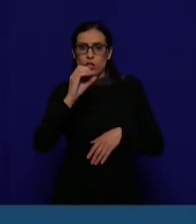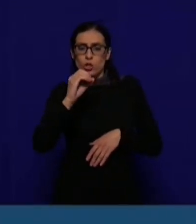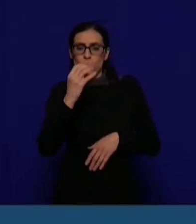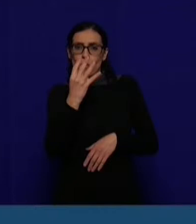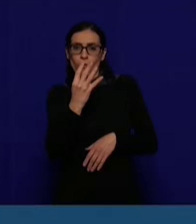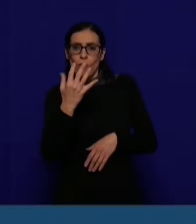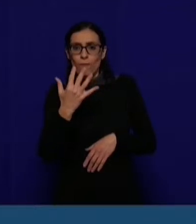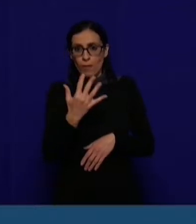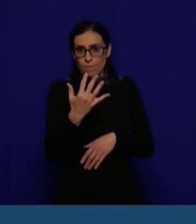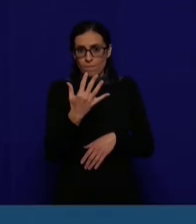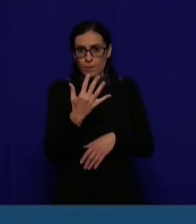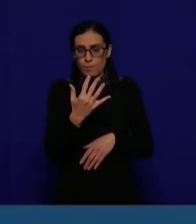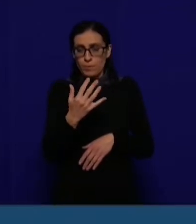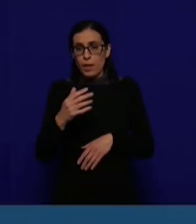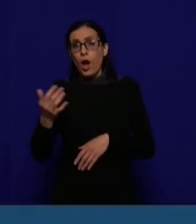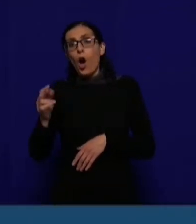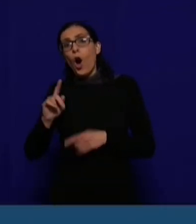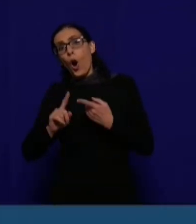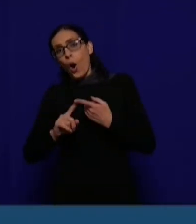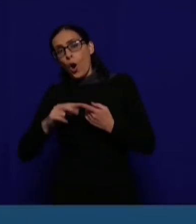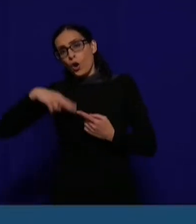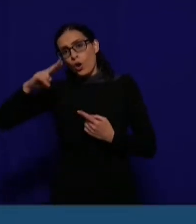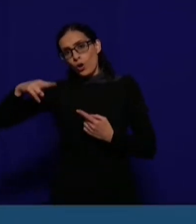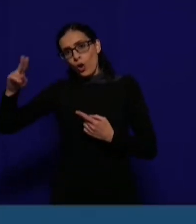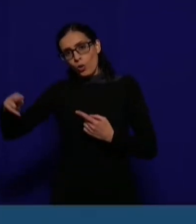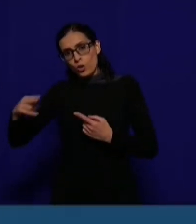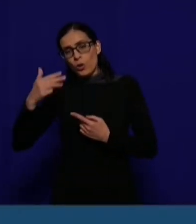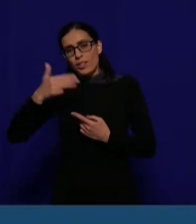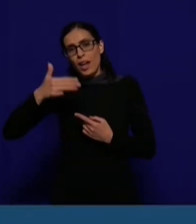99180045, and if you live in Gozo,